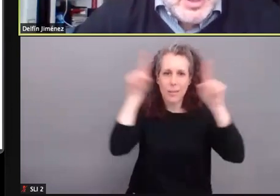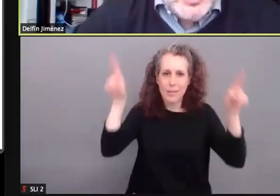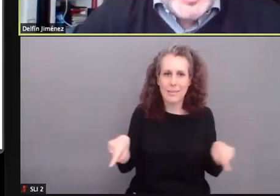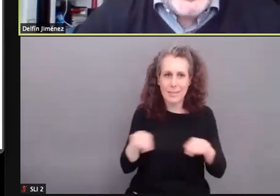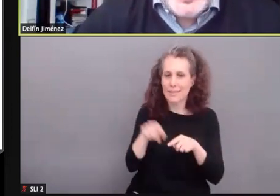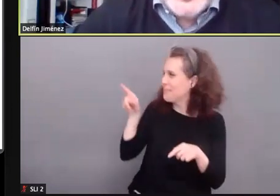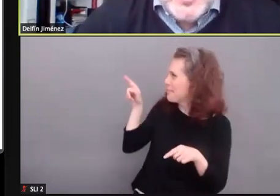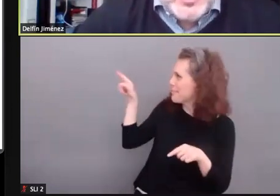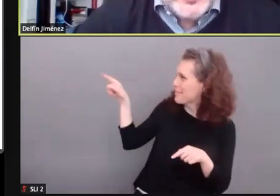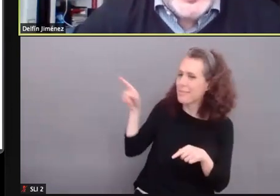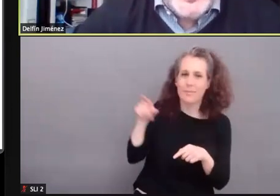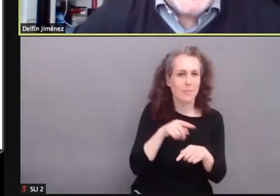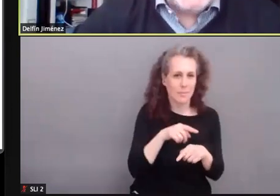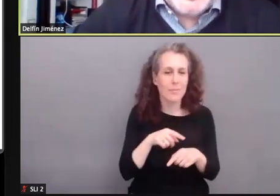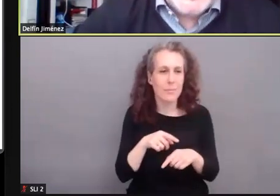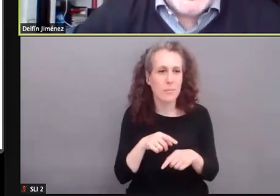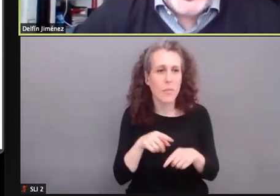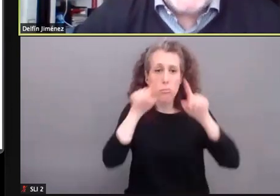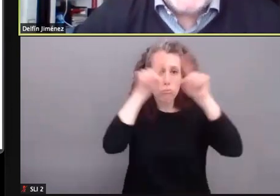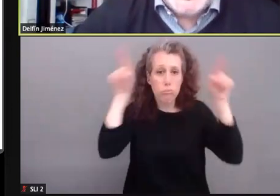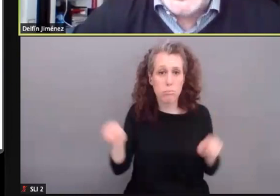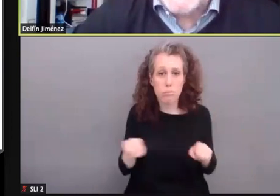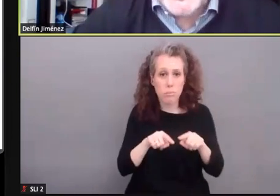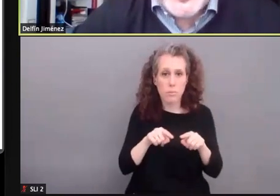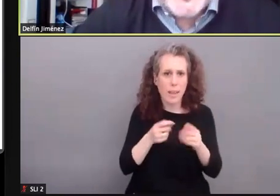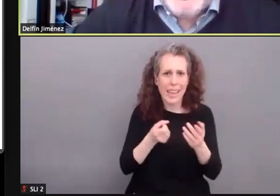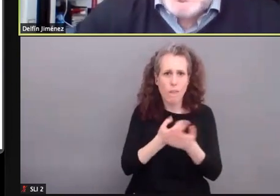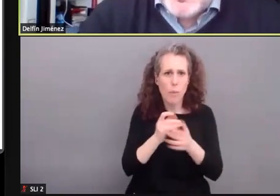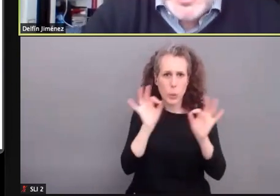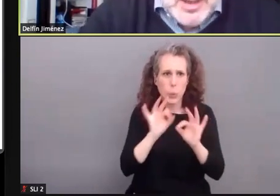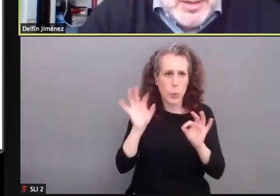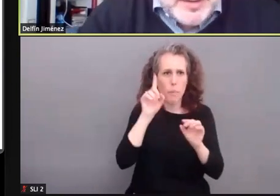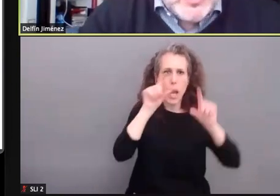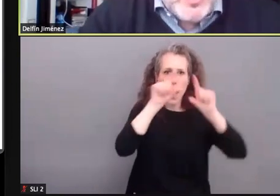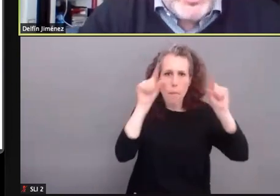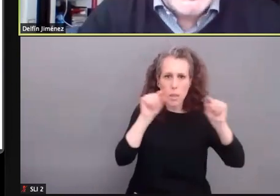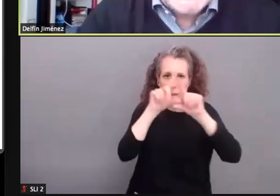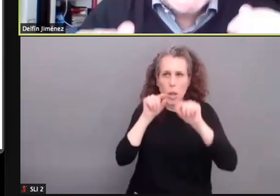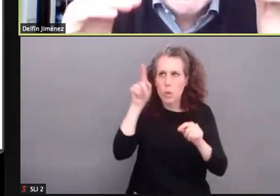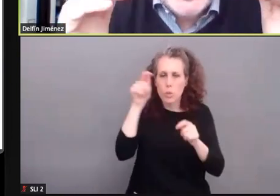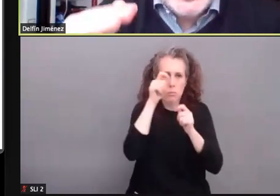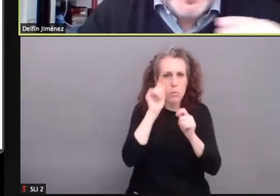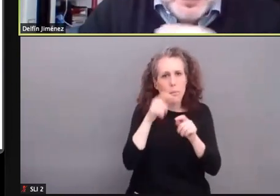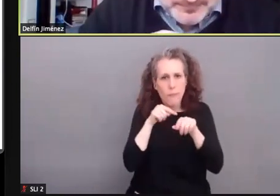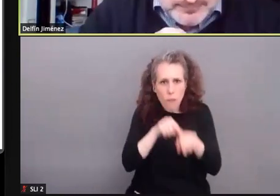There are blank tables with different parts of assess process. First of all,